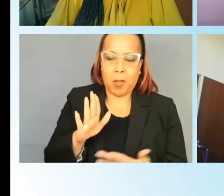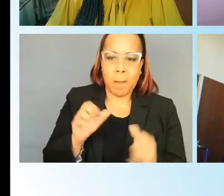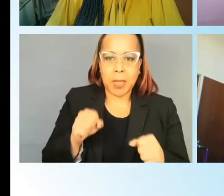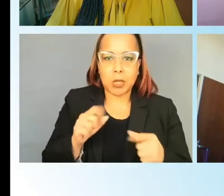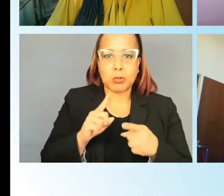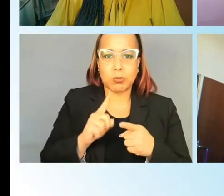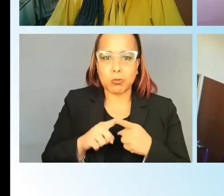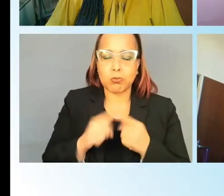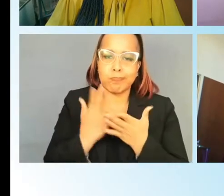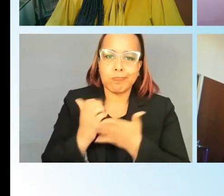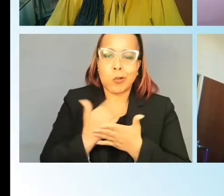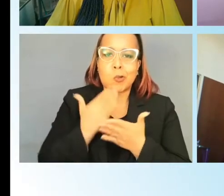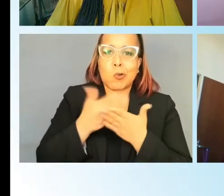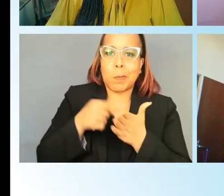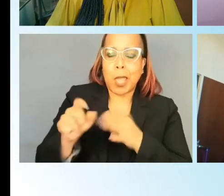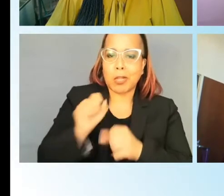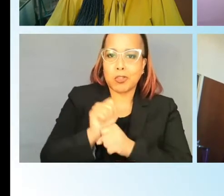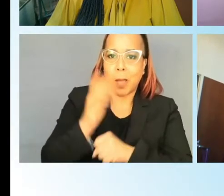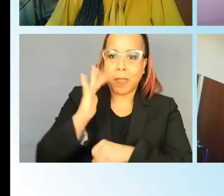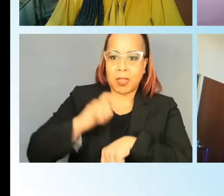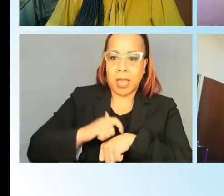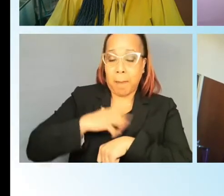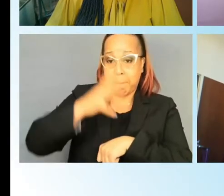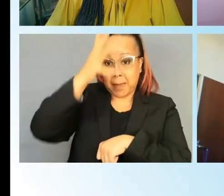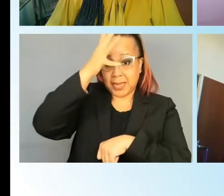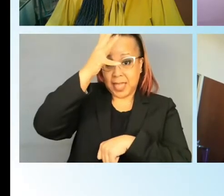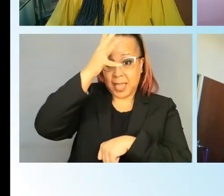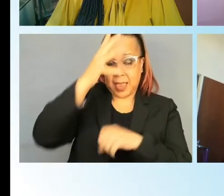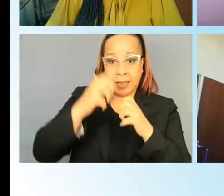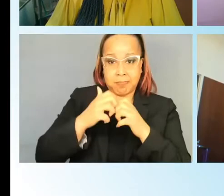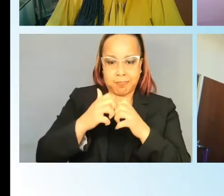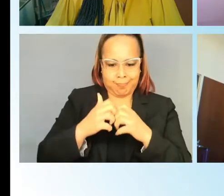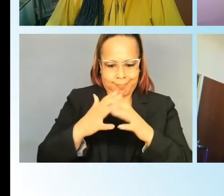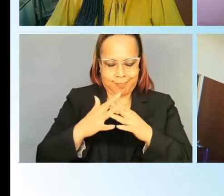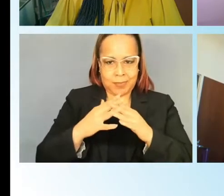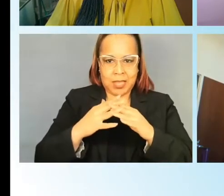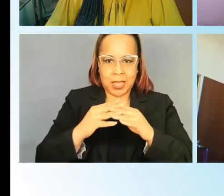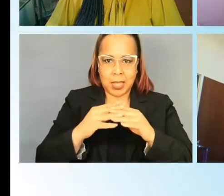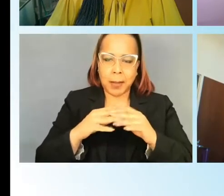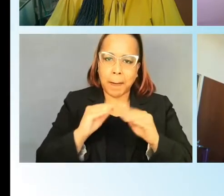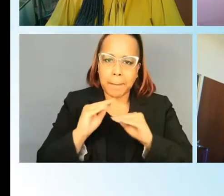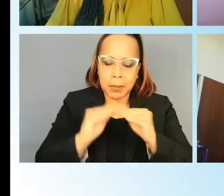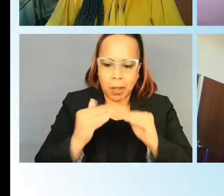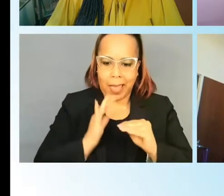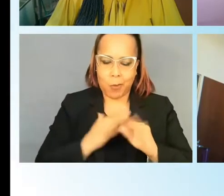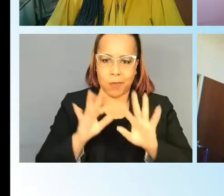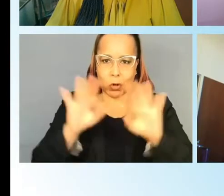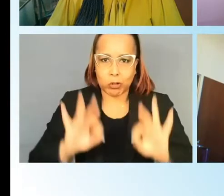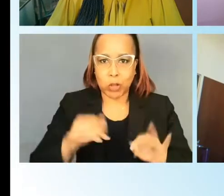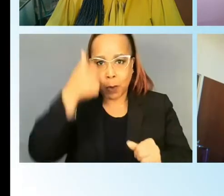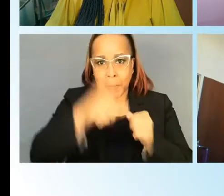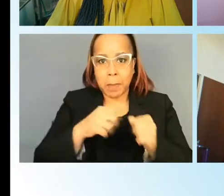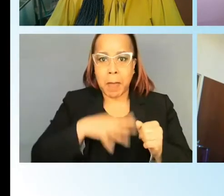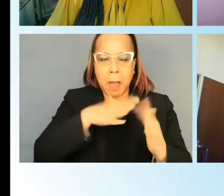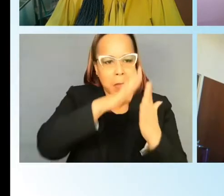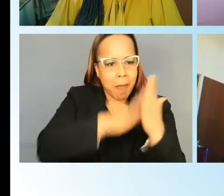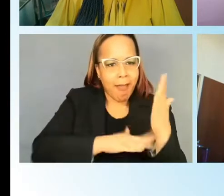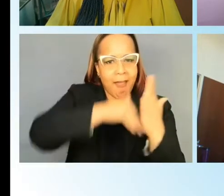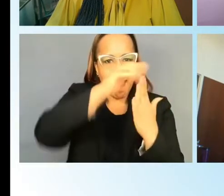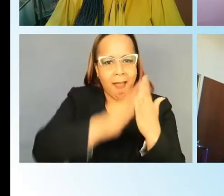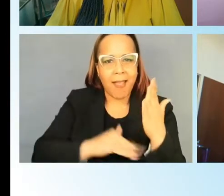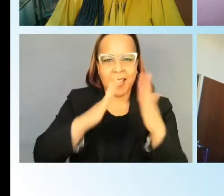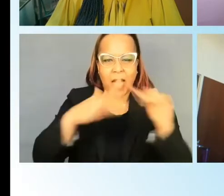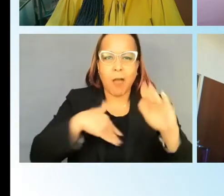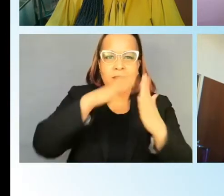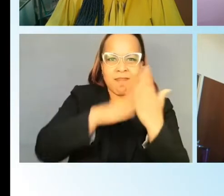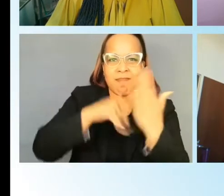paying jobs at the time, my dad built our furniture. And I remember my mom painting the walls of the house and they were